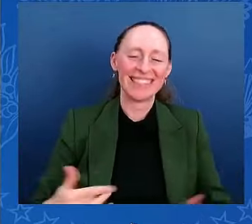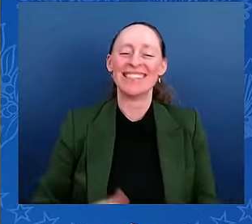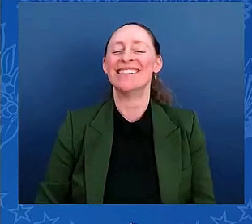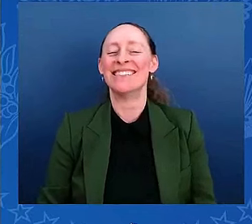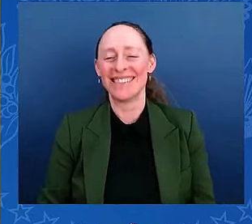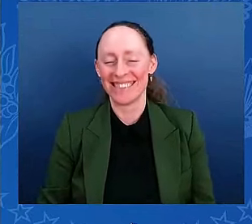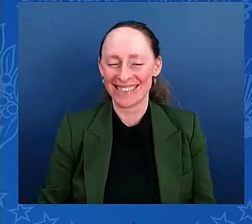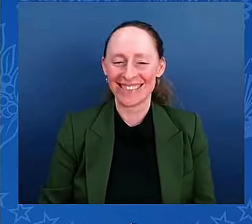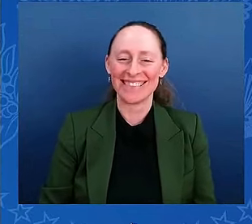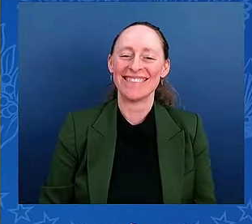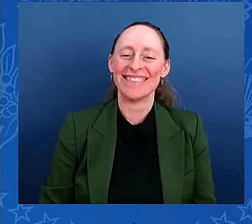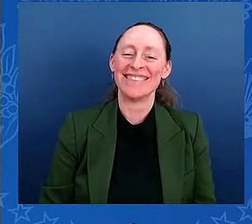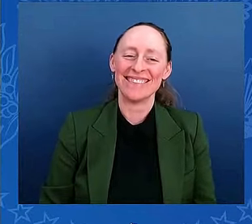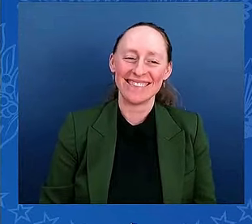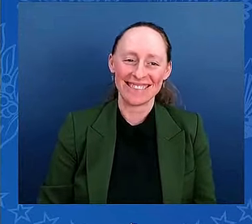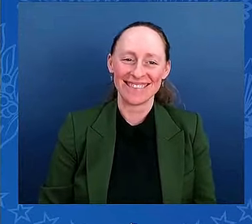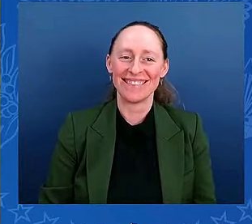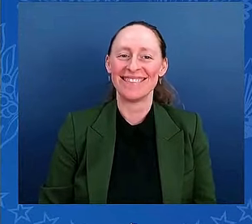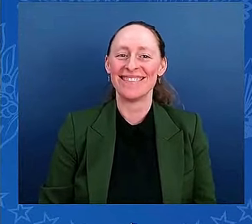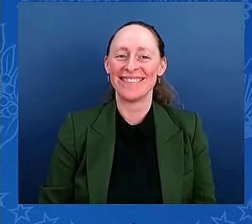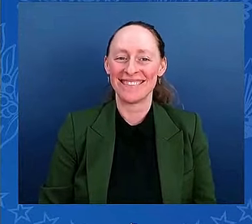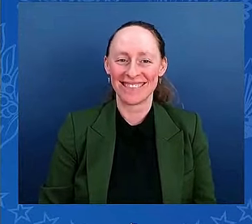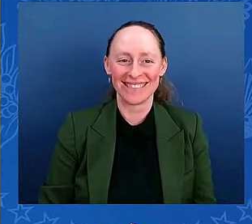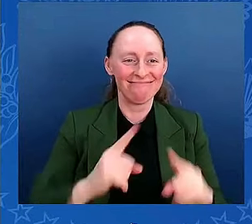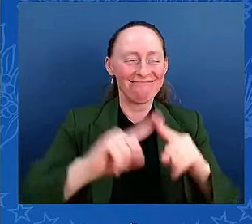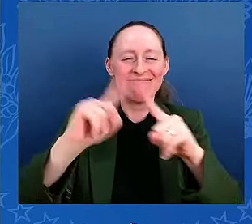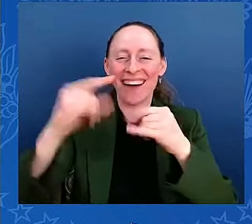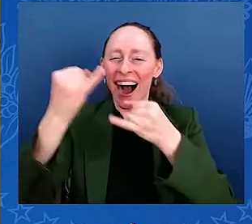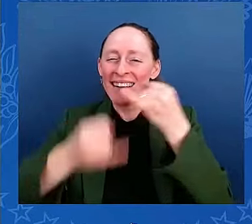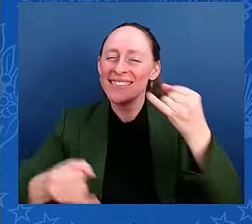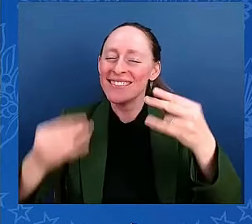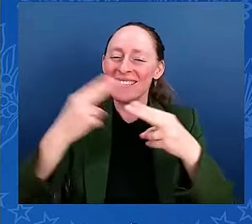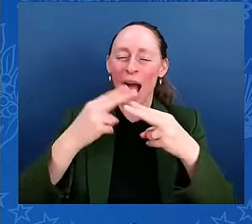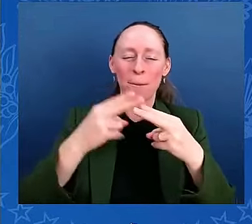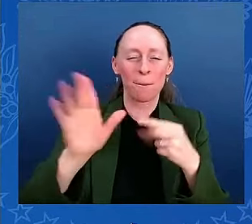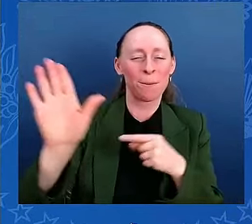looked out at that crowd and said, you know, think about it. I deserve this damn award.